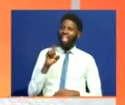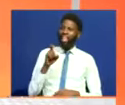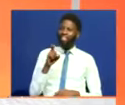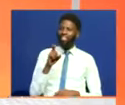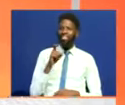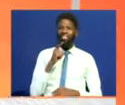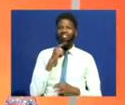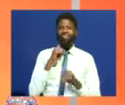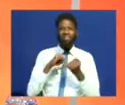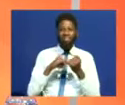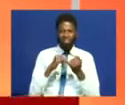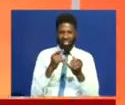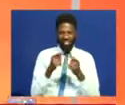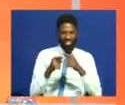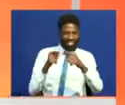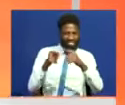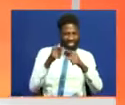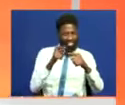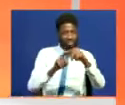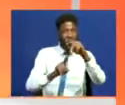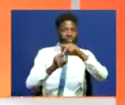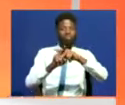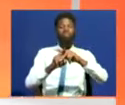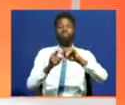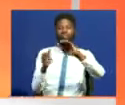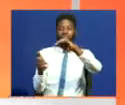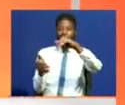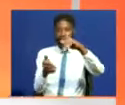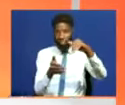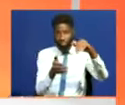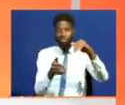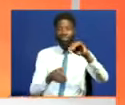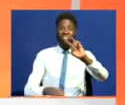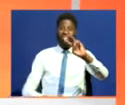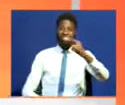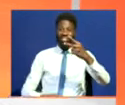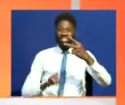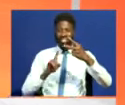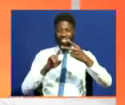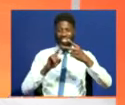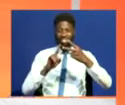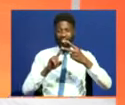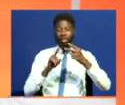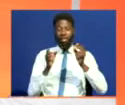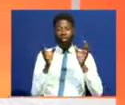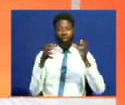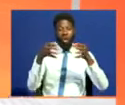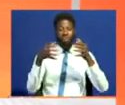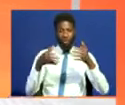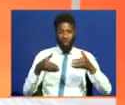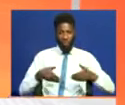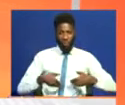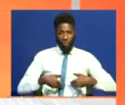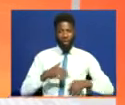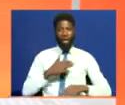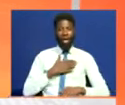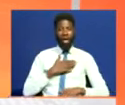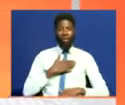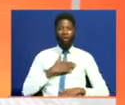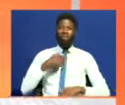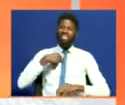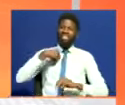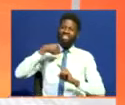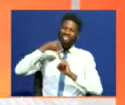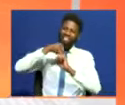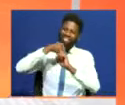doing the least expected and killing. But let's go back to our generation. I am an ambassador of digital literacy. I advocate for digital.